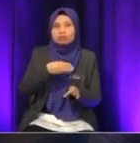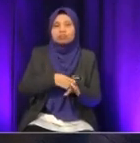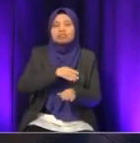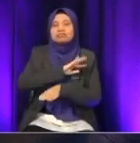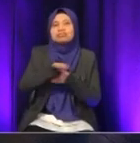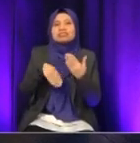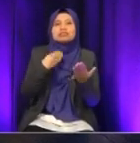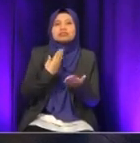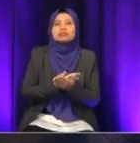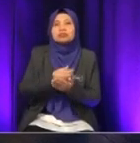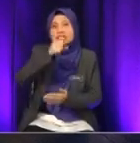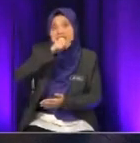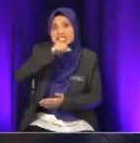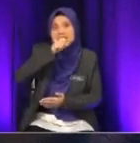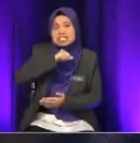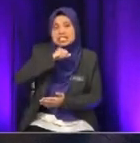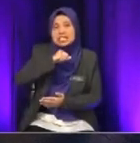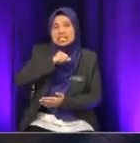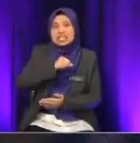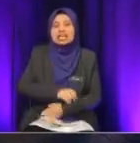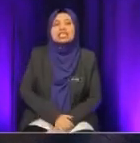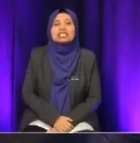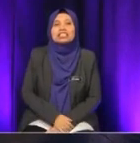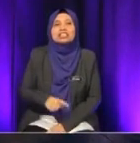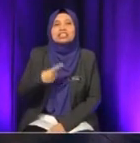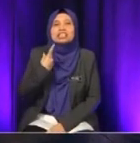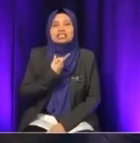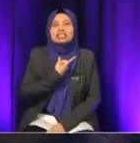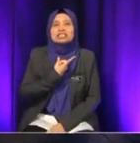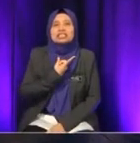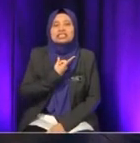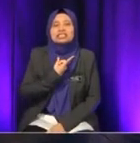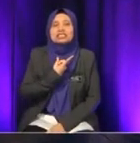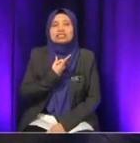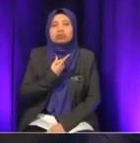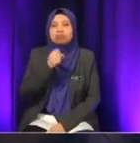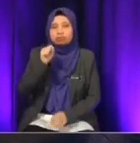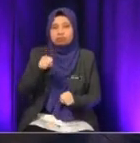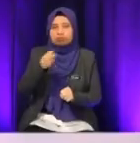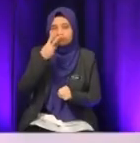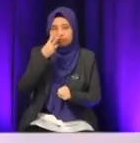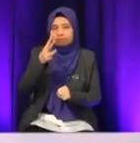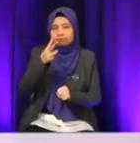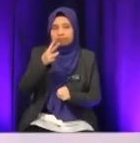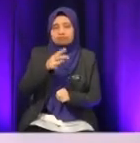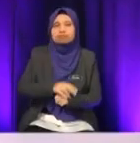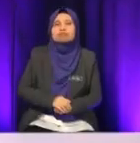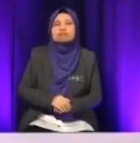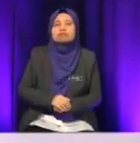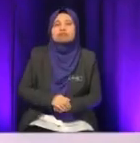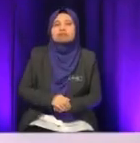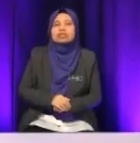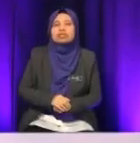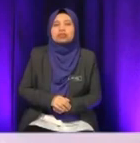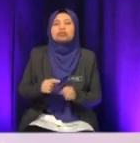over there, okay. And we can see that there are a variety of colors. Yes. That shows